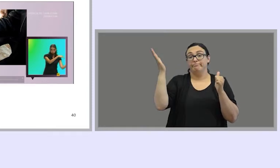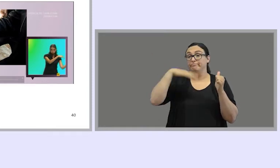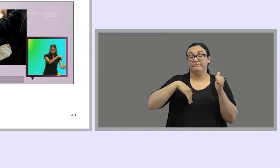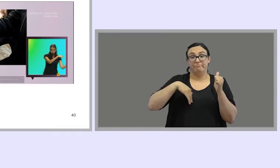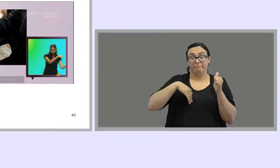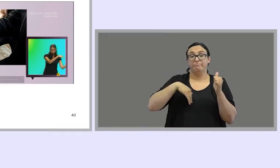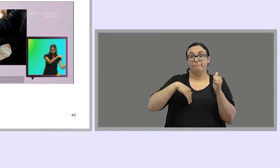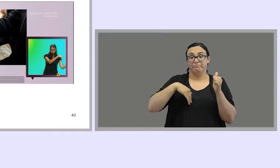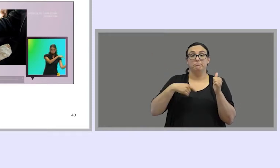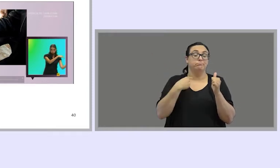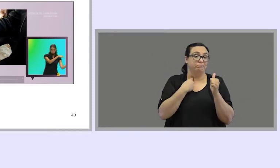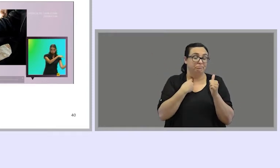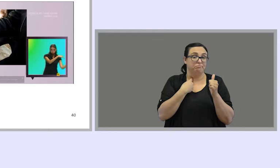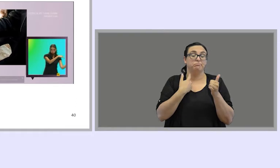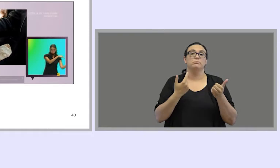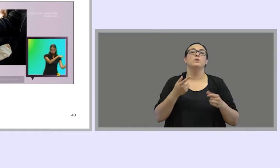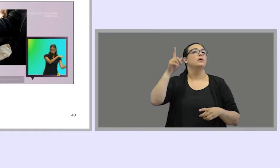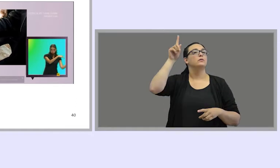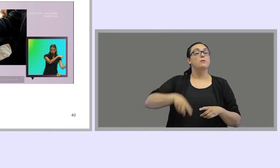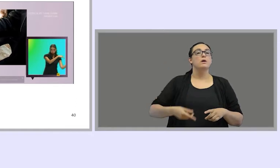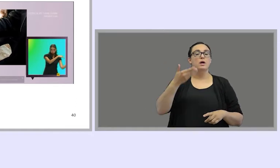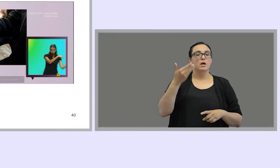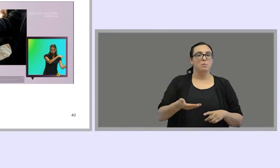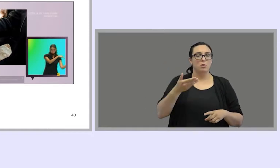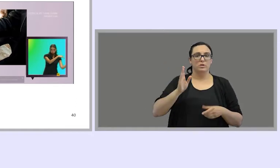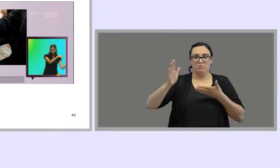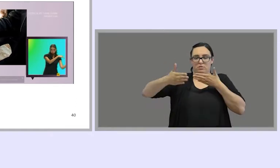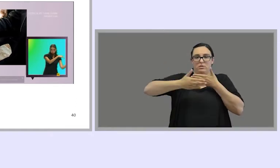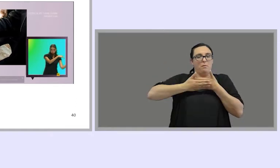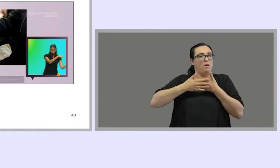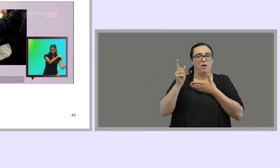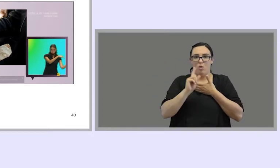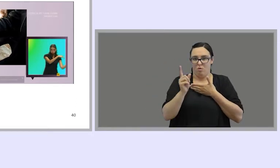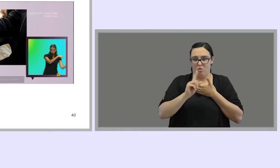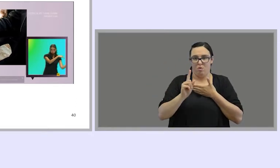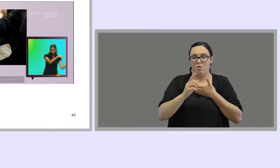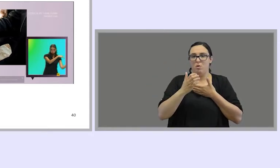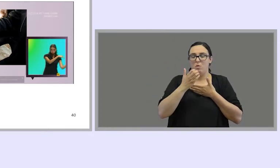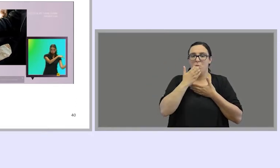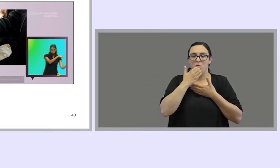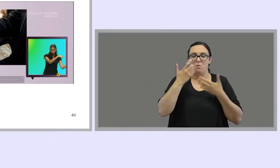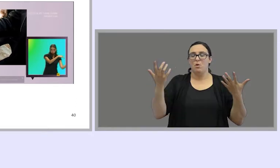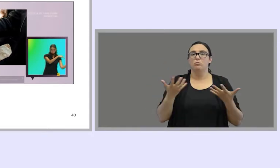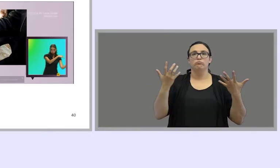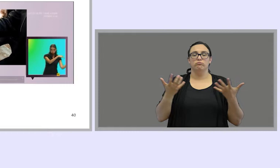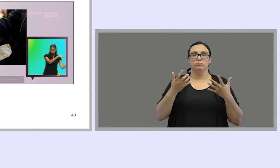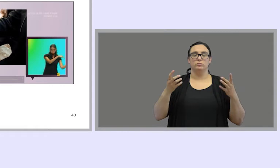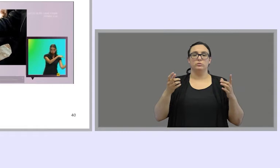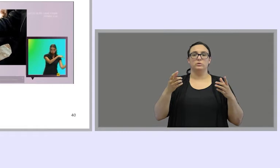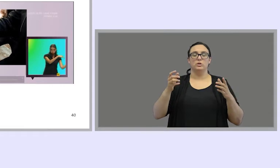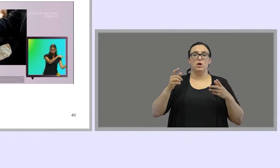is completely missed out. But also, it's important to avoid obstructions. So, for example, when